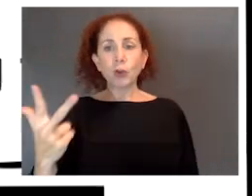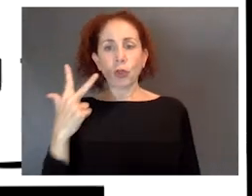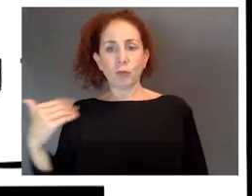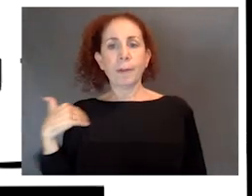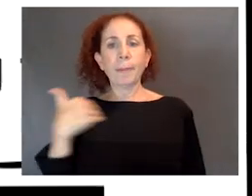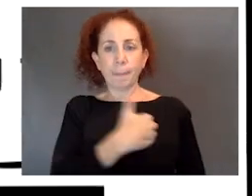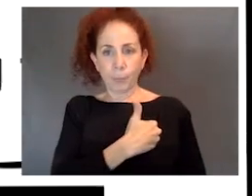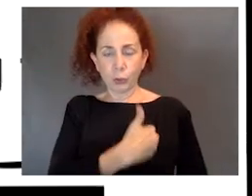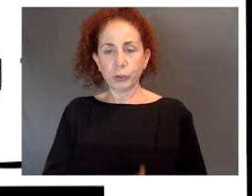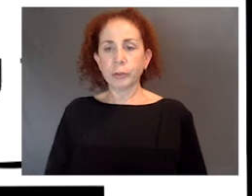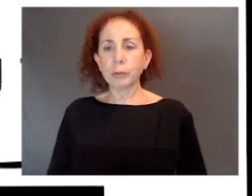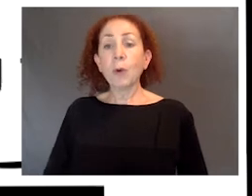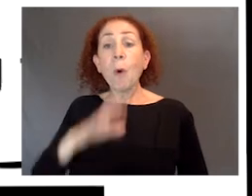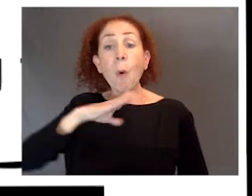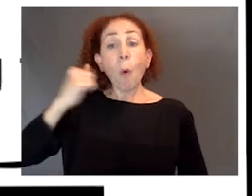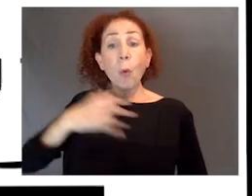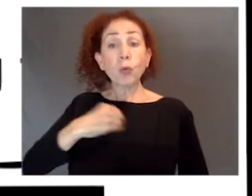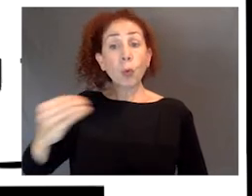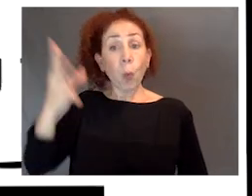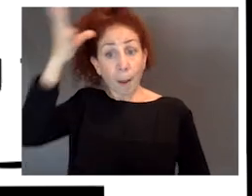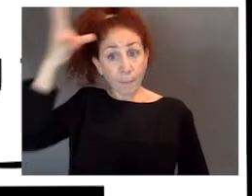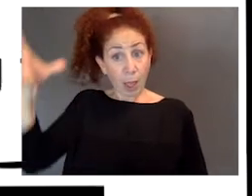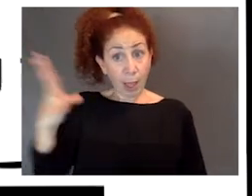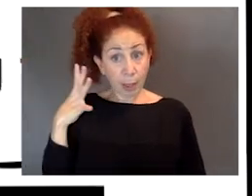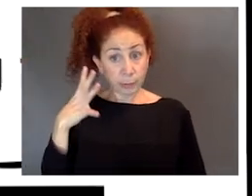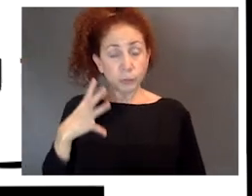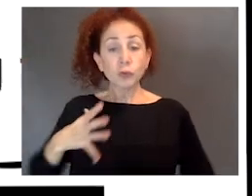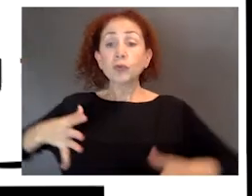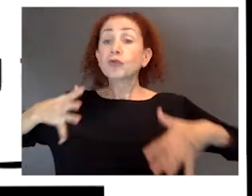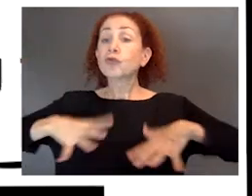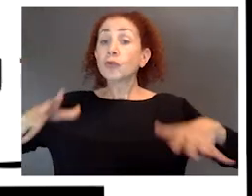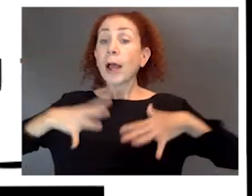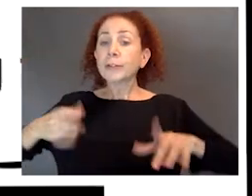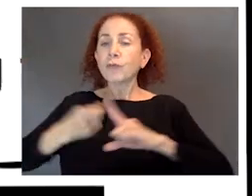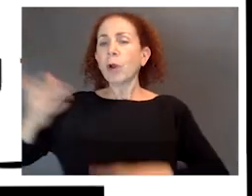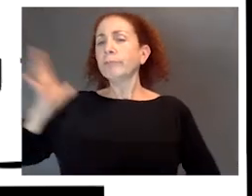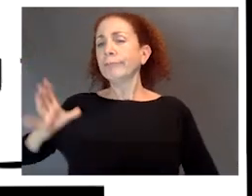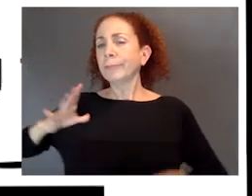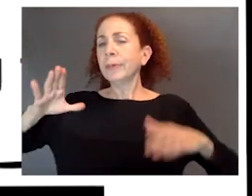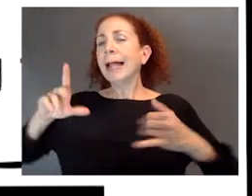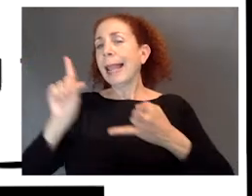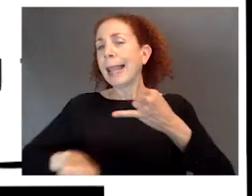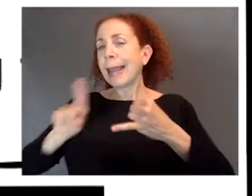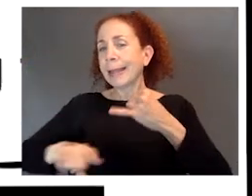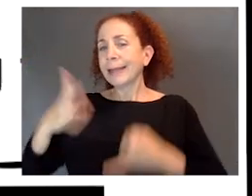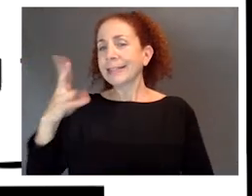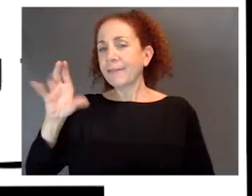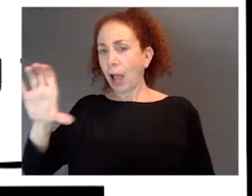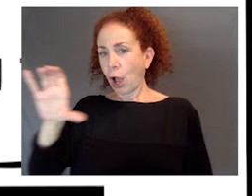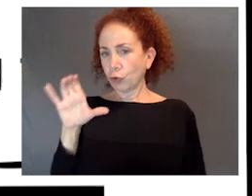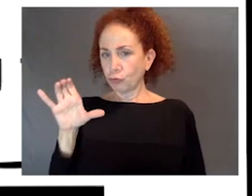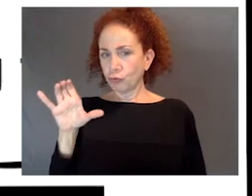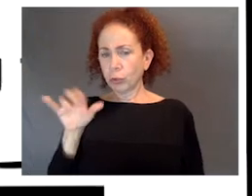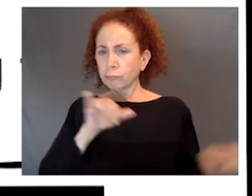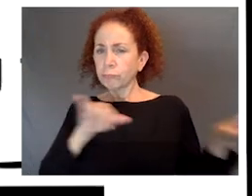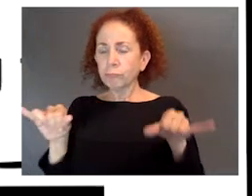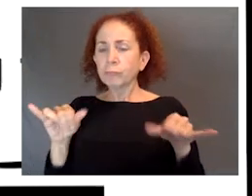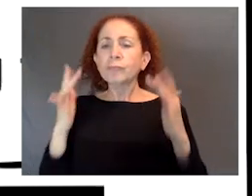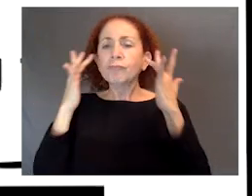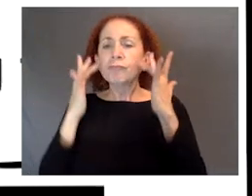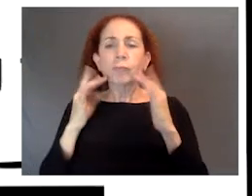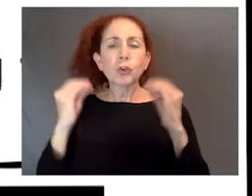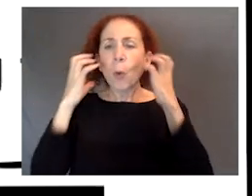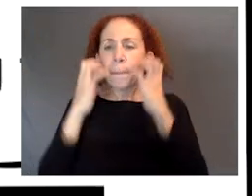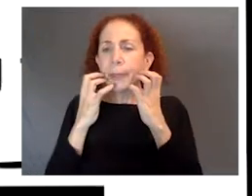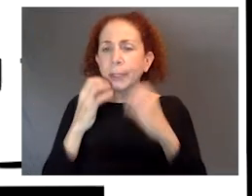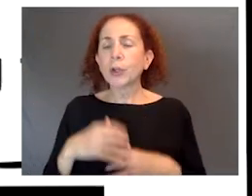3 of those individuals. They are older white gentlemen dressed in attire from the late 1700s. They all have clean-shaven